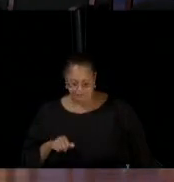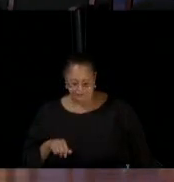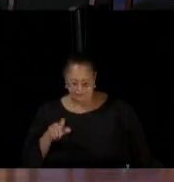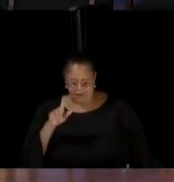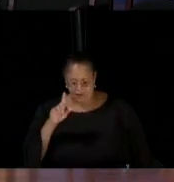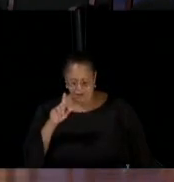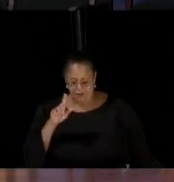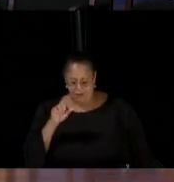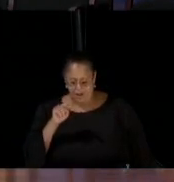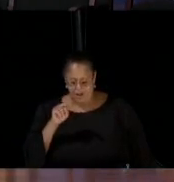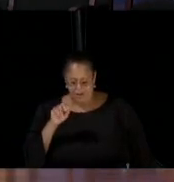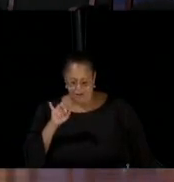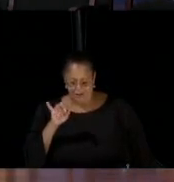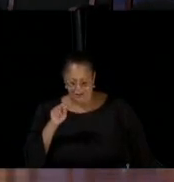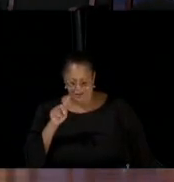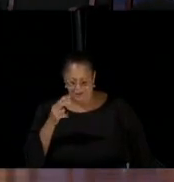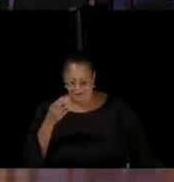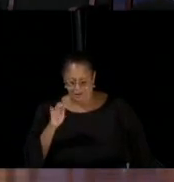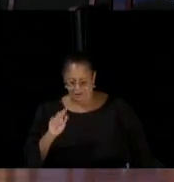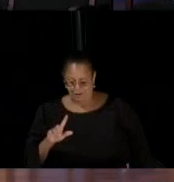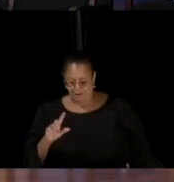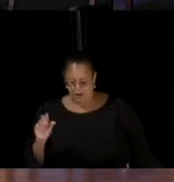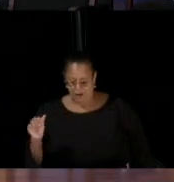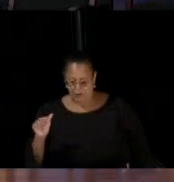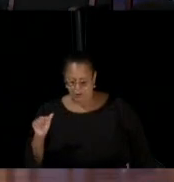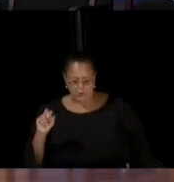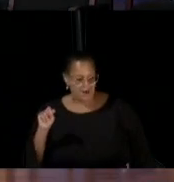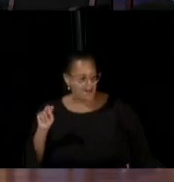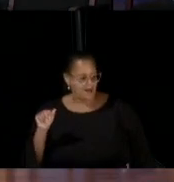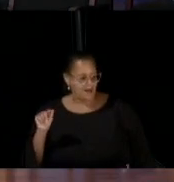Nikhil Arun Nath.